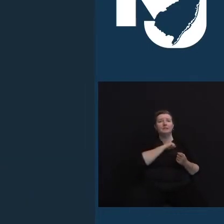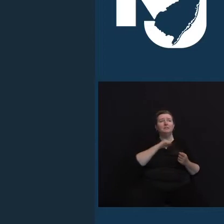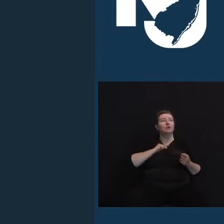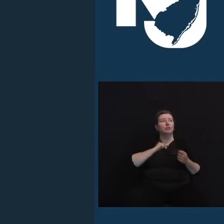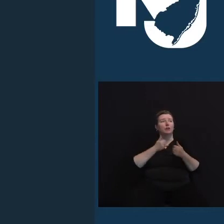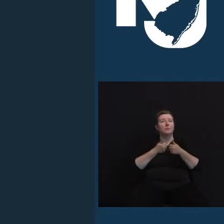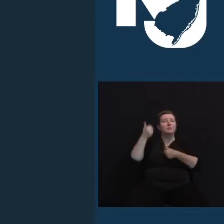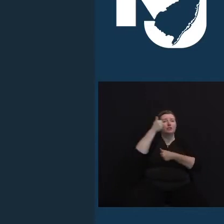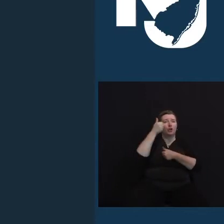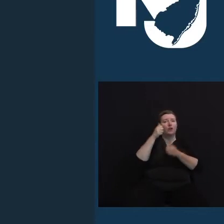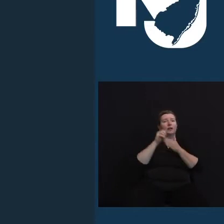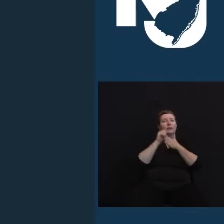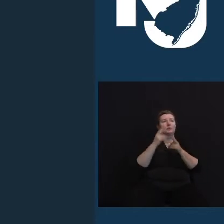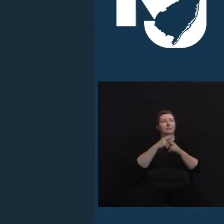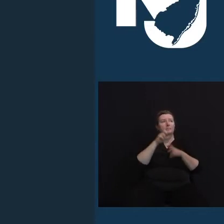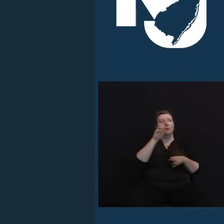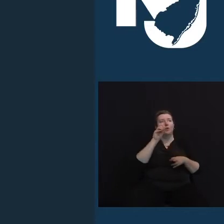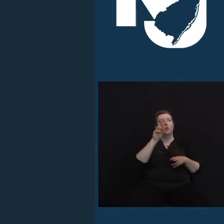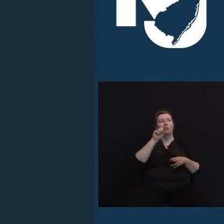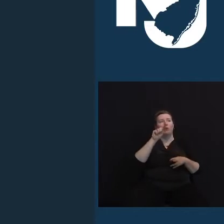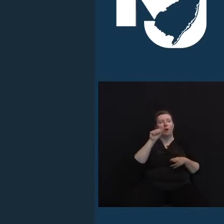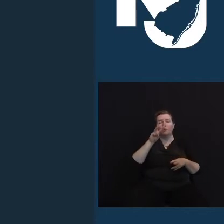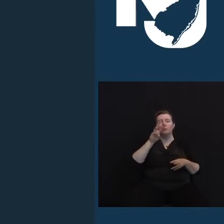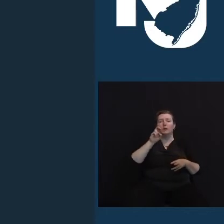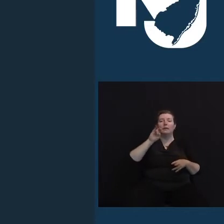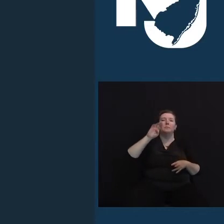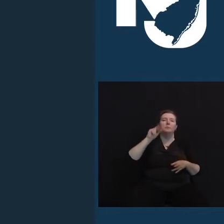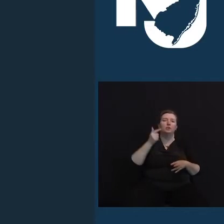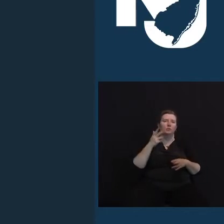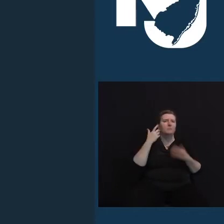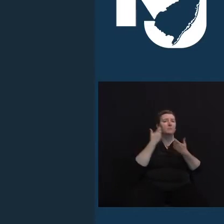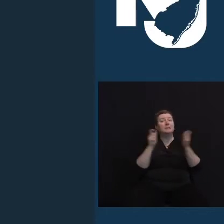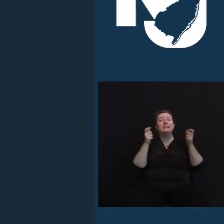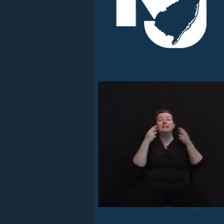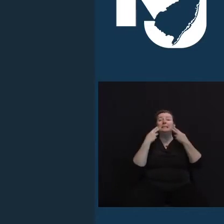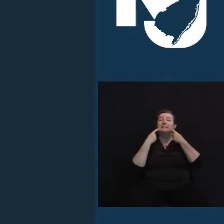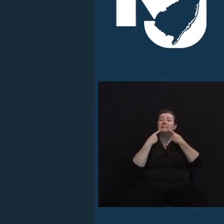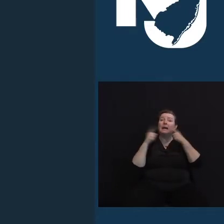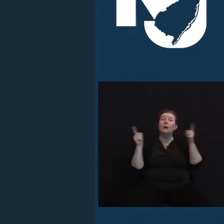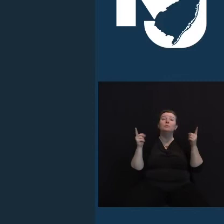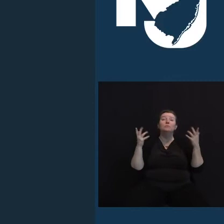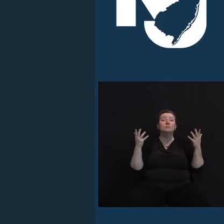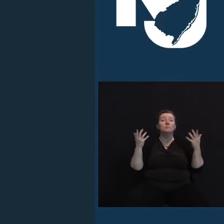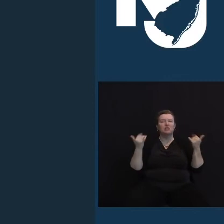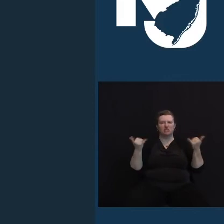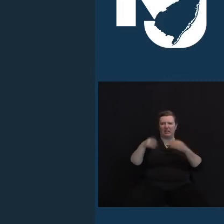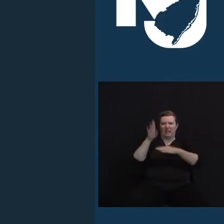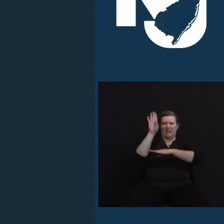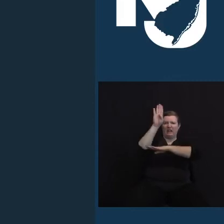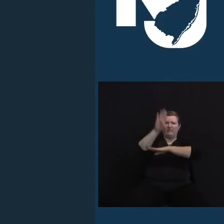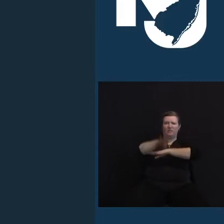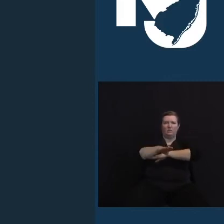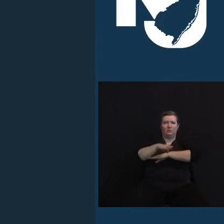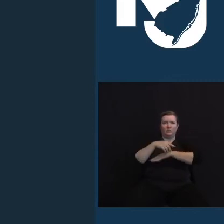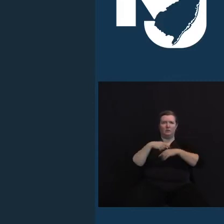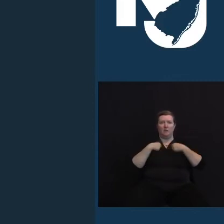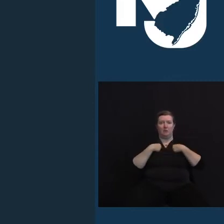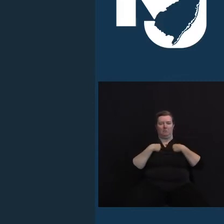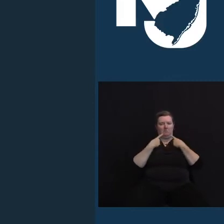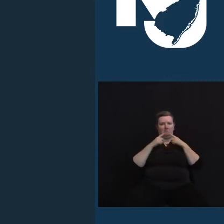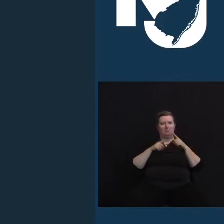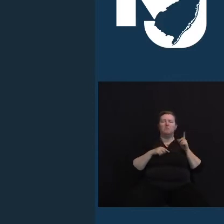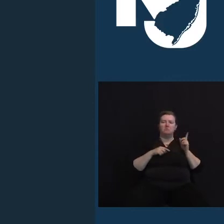Loretta Weinberg, who is expected to make a big announcement later on today, and I will leave that announcement to Loretta. But I want